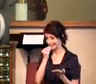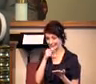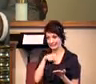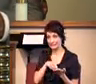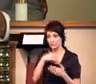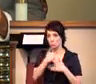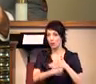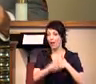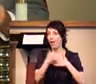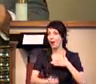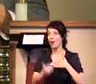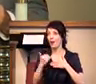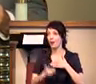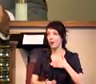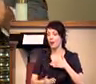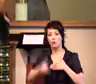bread,